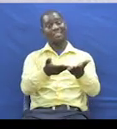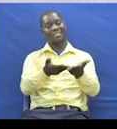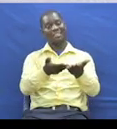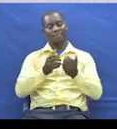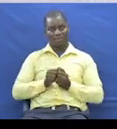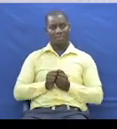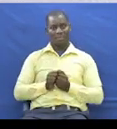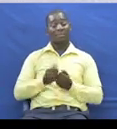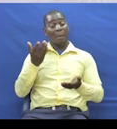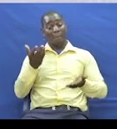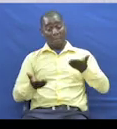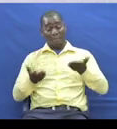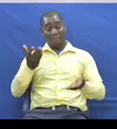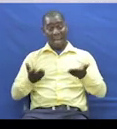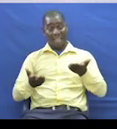mass number